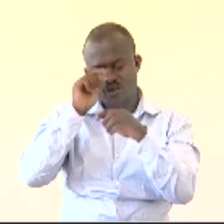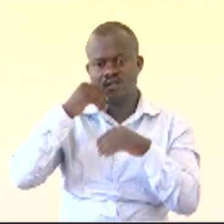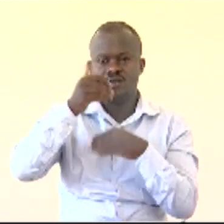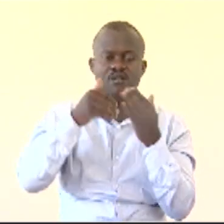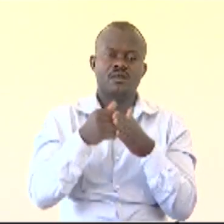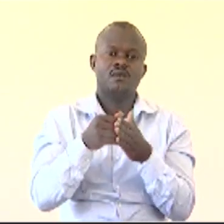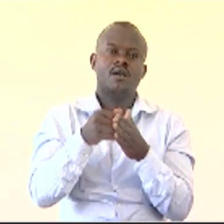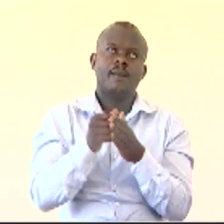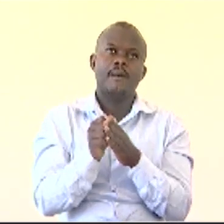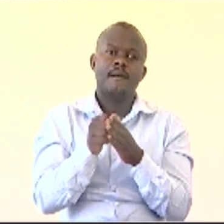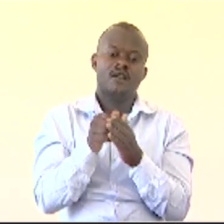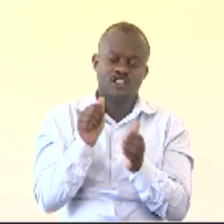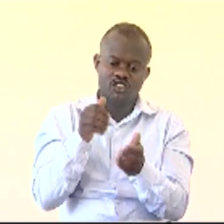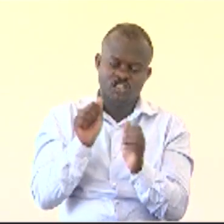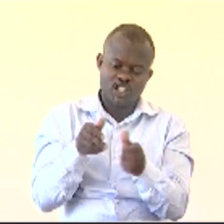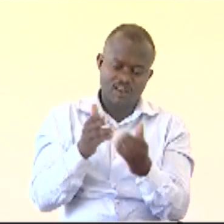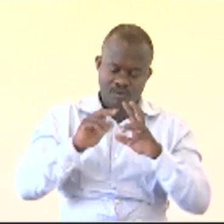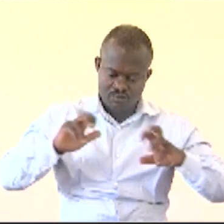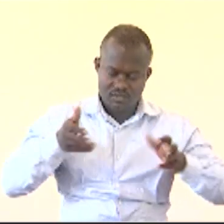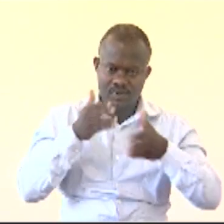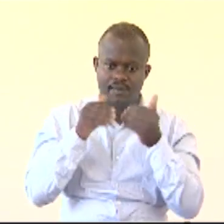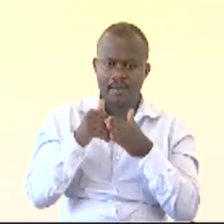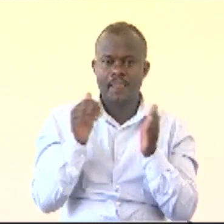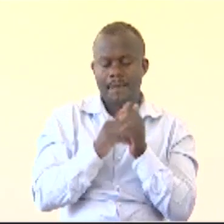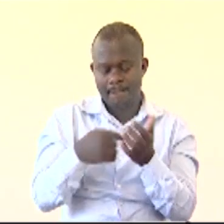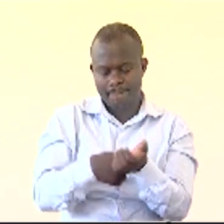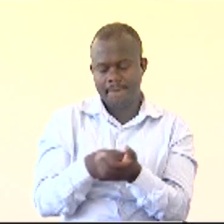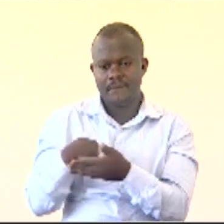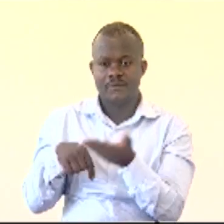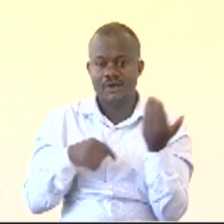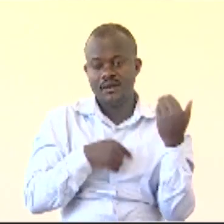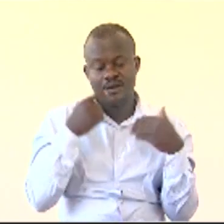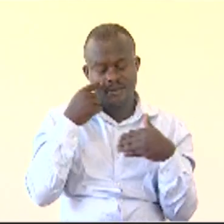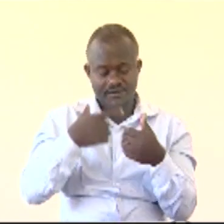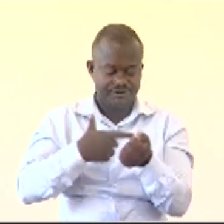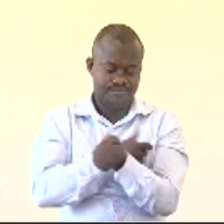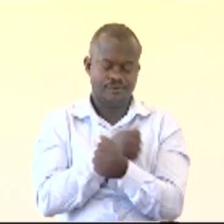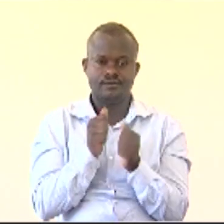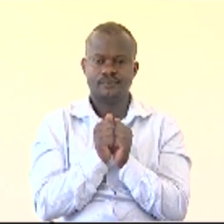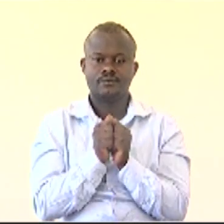medical checkups and treatment if found infected.